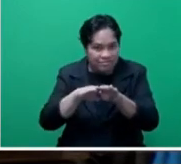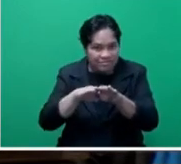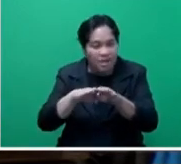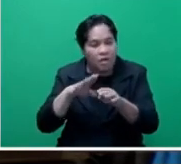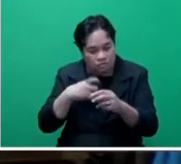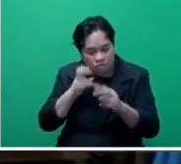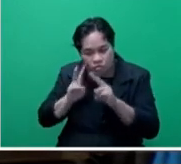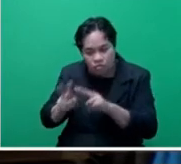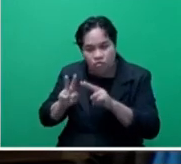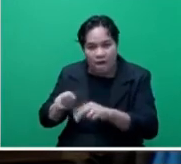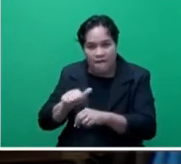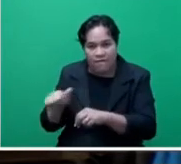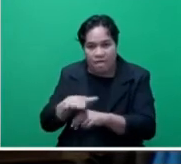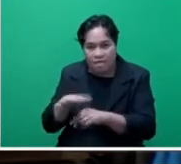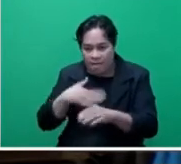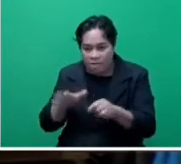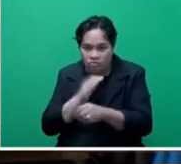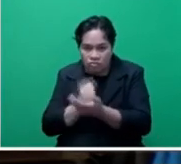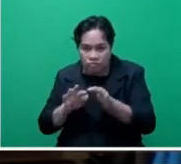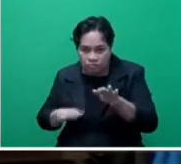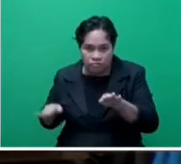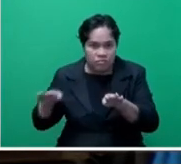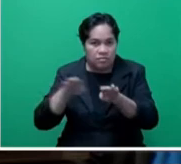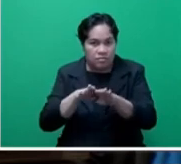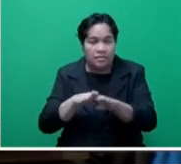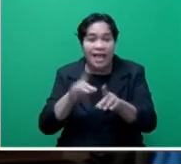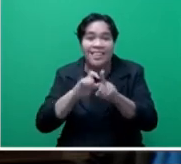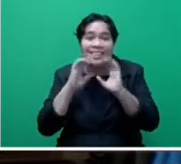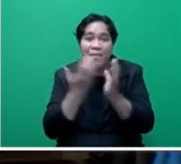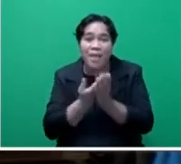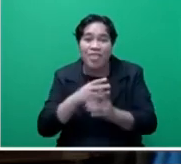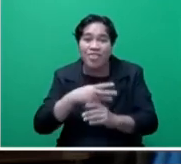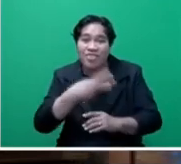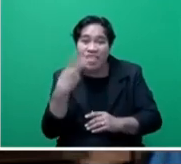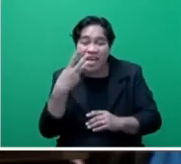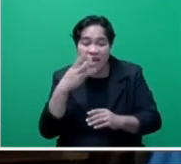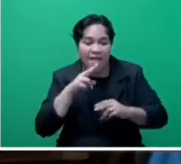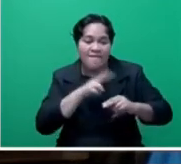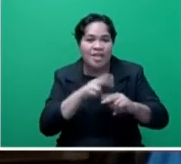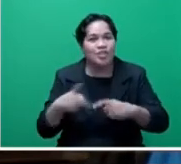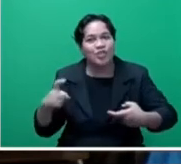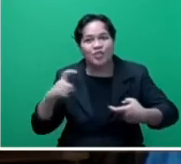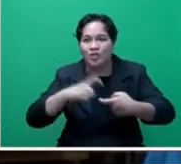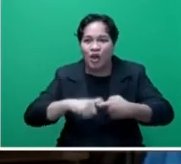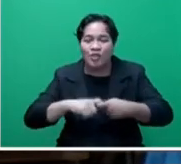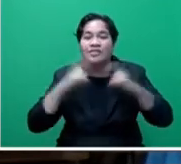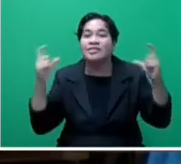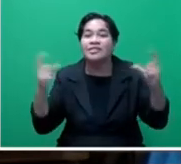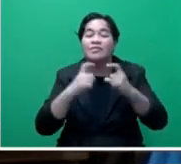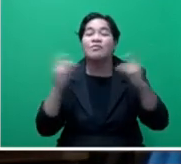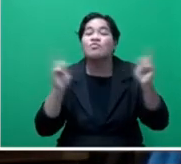to be looked after. Mr. Speaker, sir, on December 3rd, Fiji joined the rest of the world to celebrate